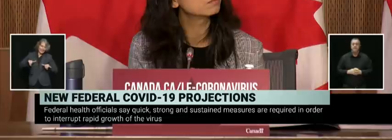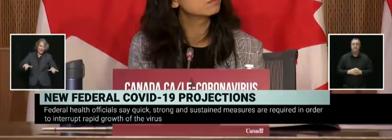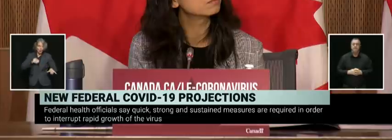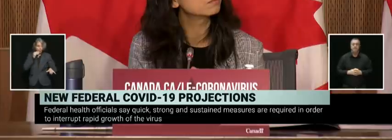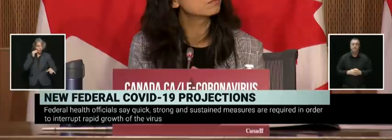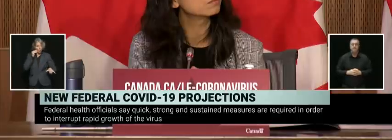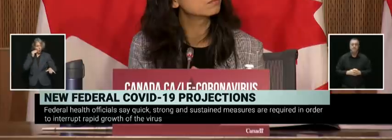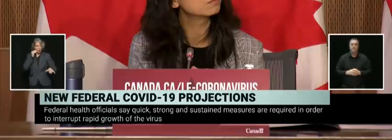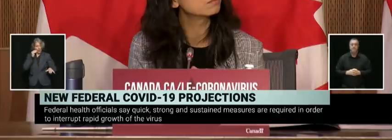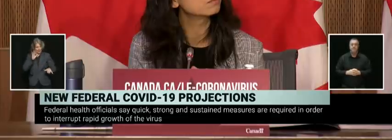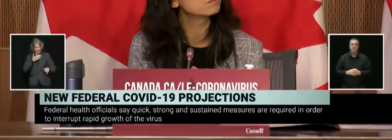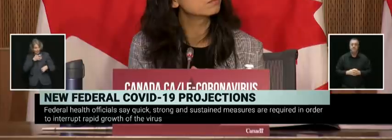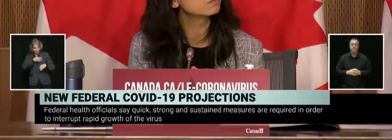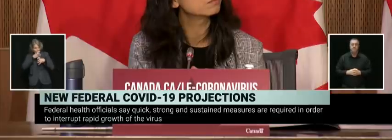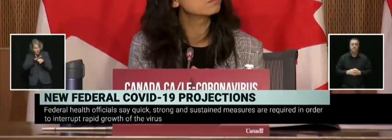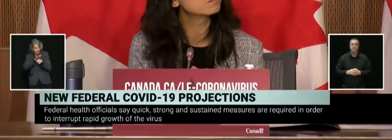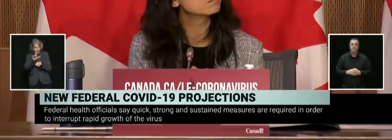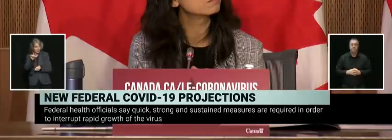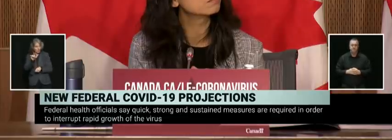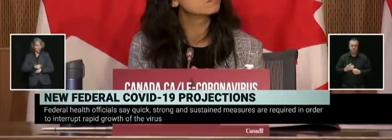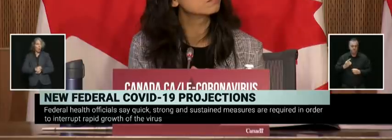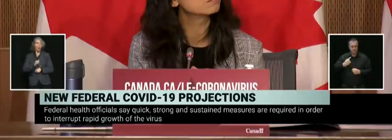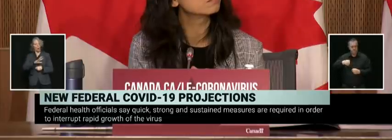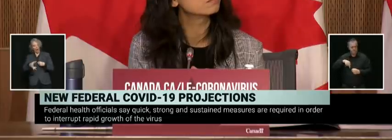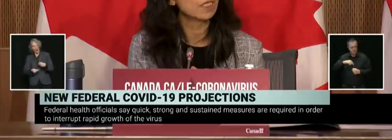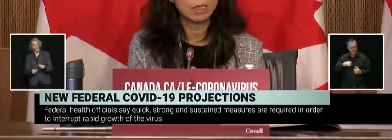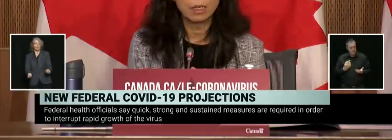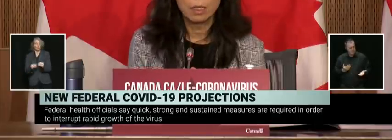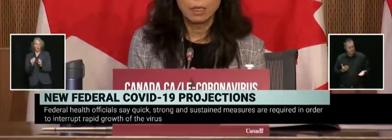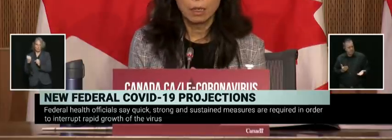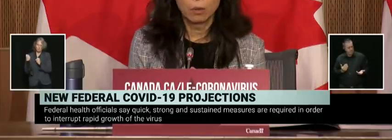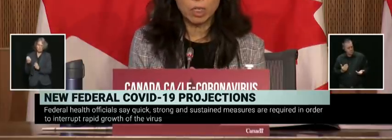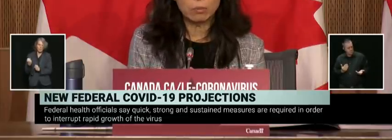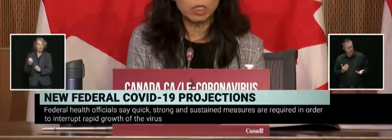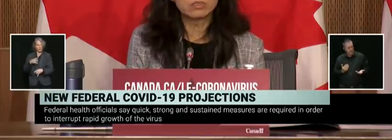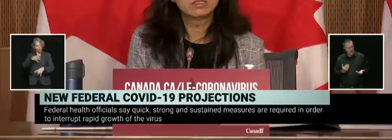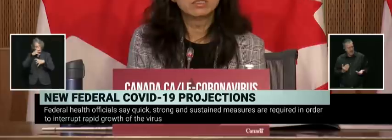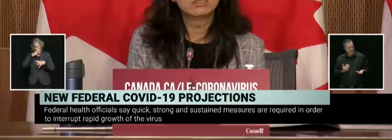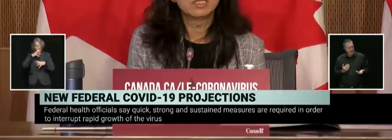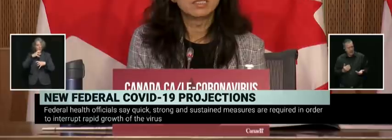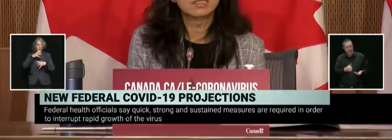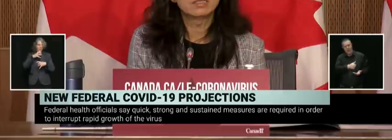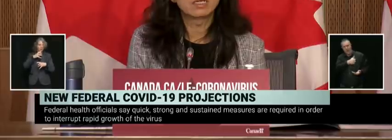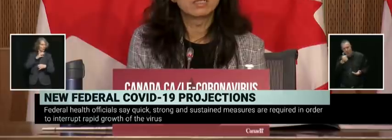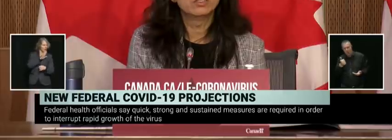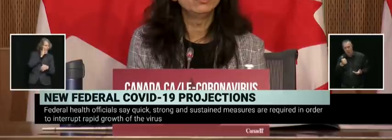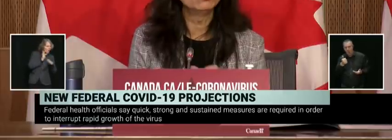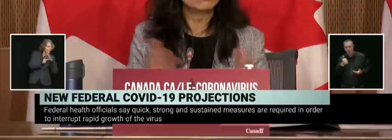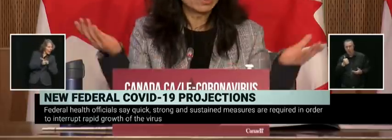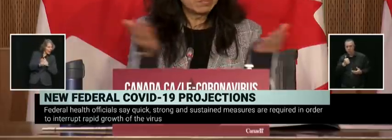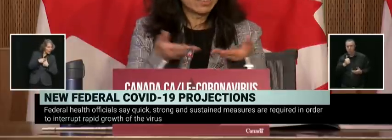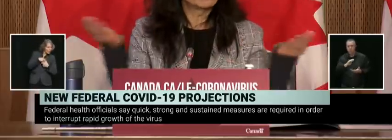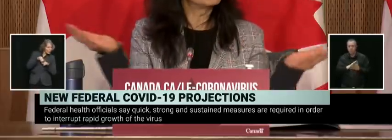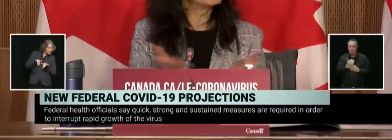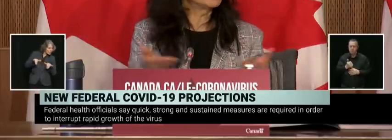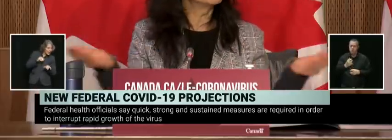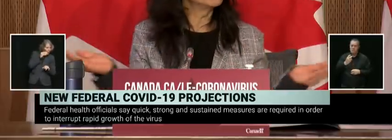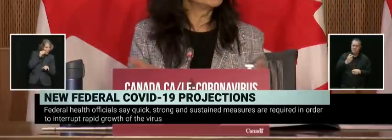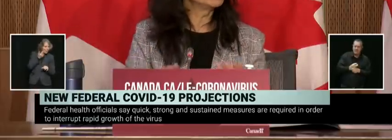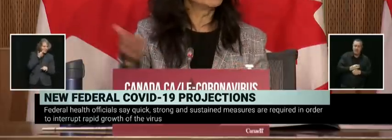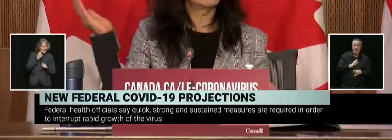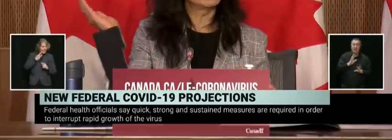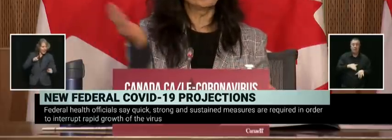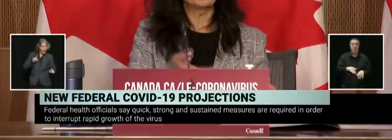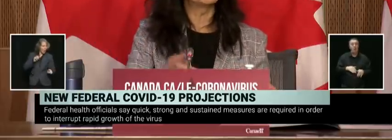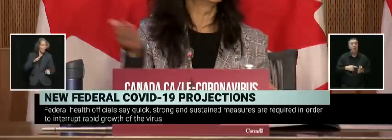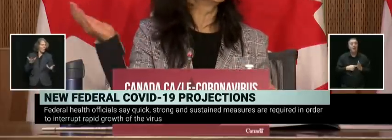curfew and the stay-at-home order, or are those not factored in? What the models do is numerous bits of public health